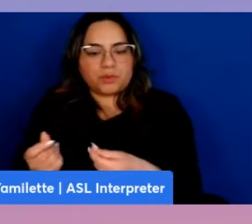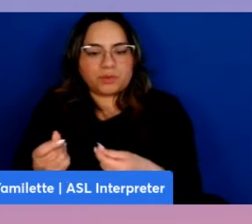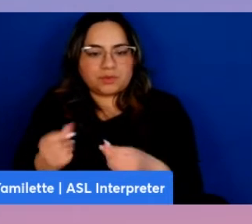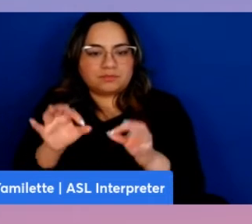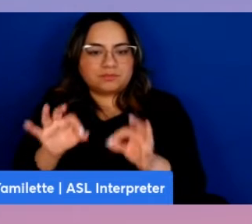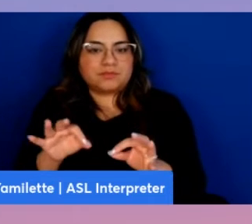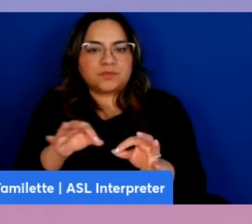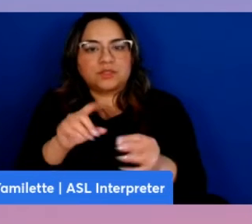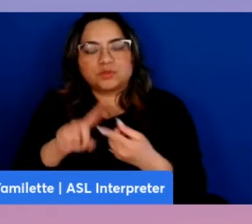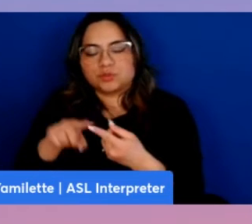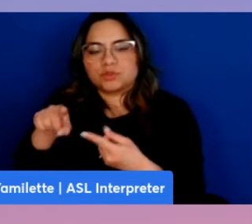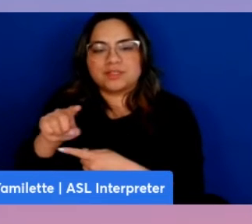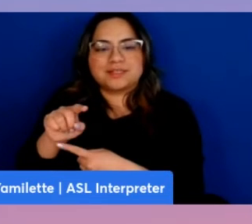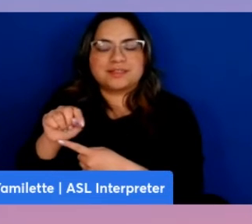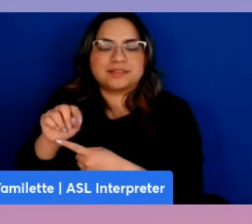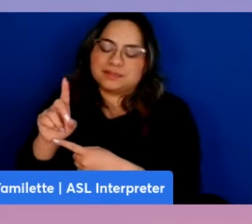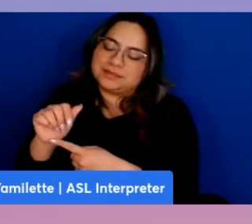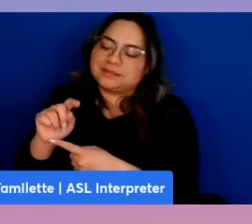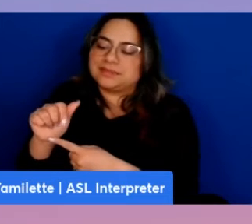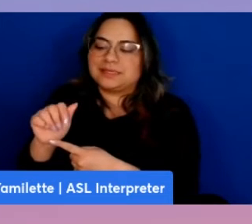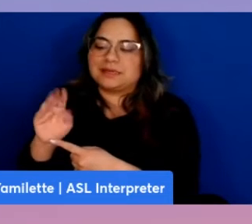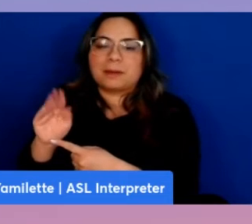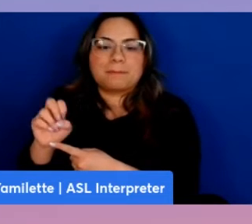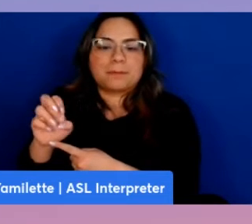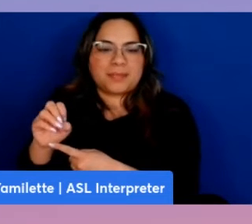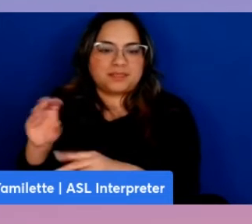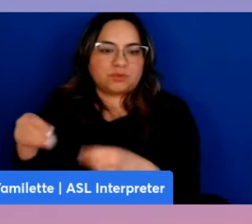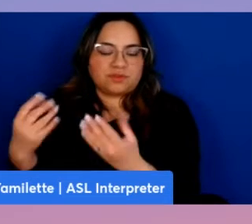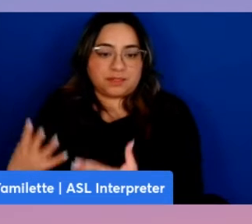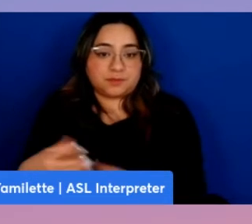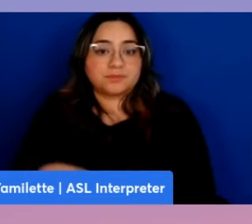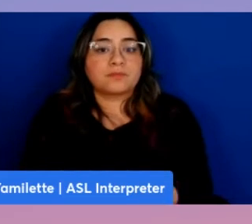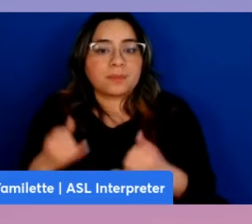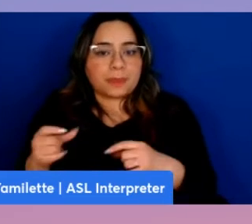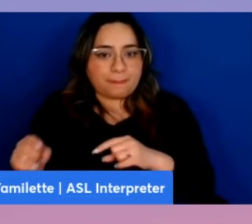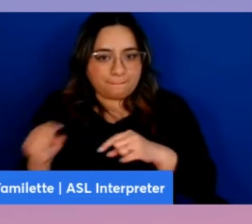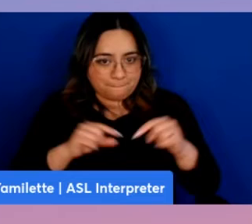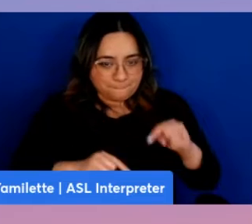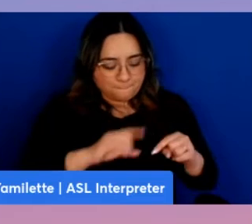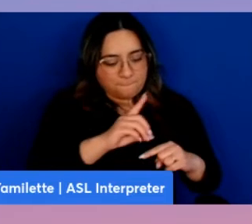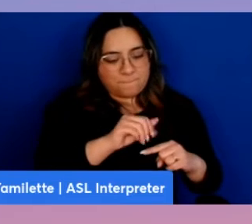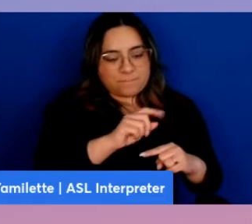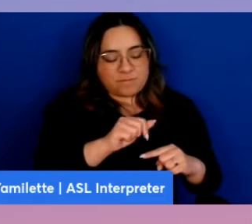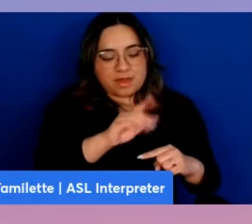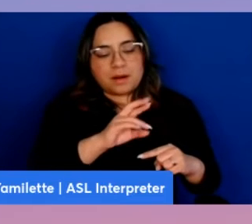And along with that, on the Databricks, I'm deploying some notebooks.